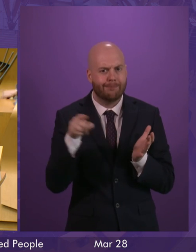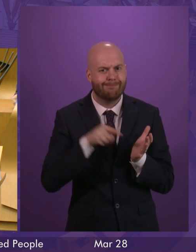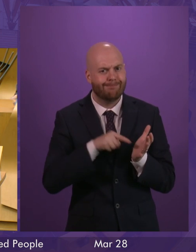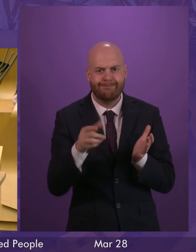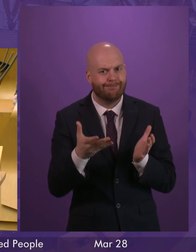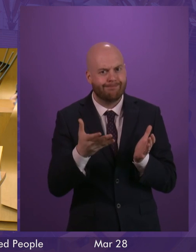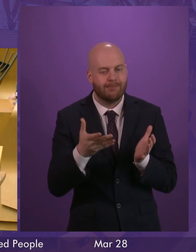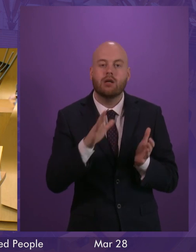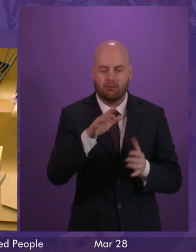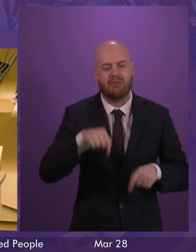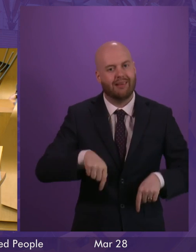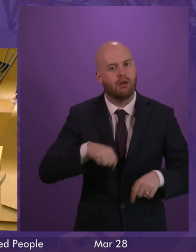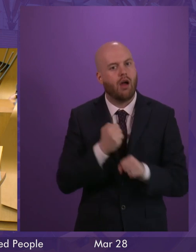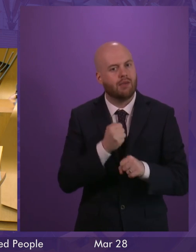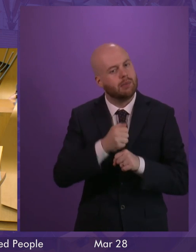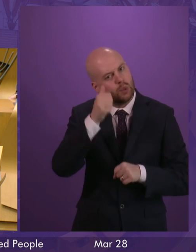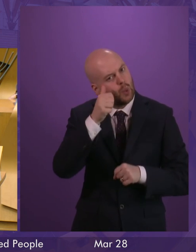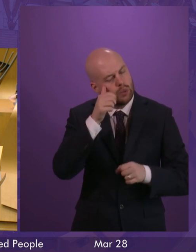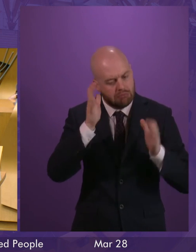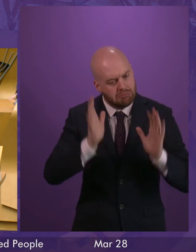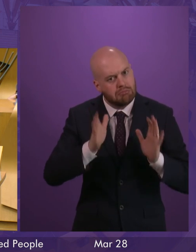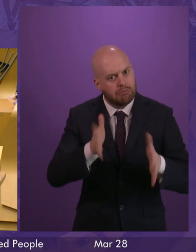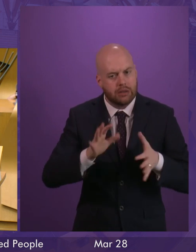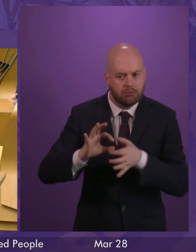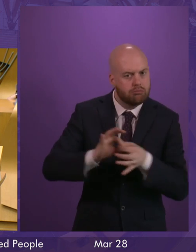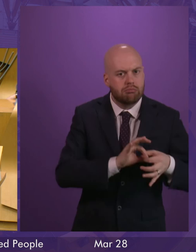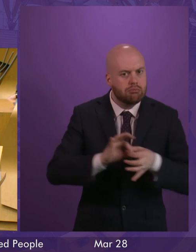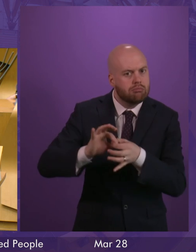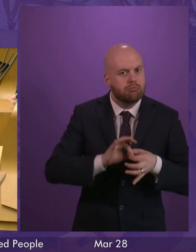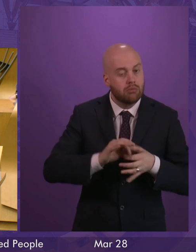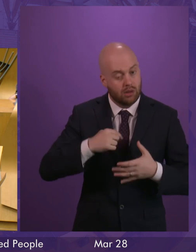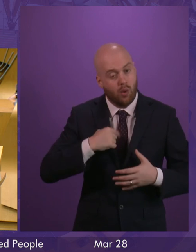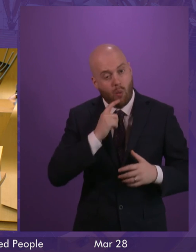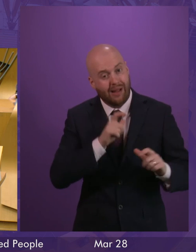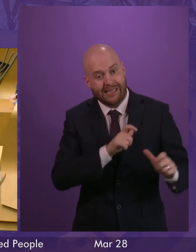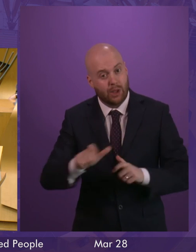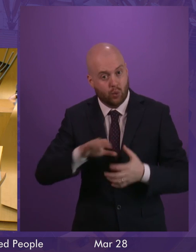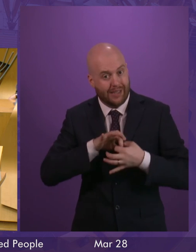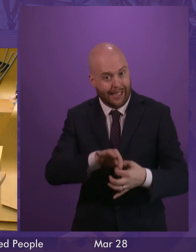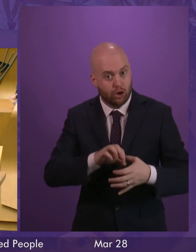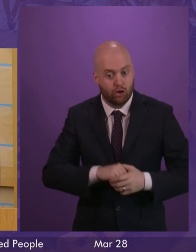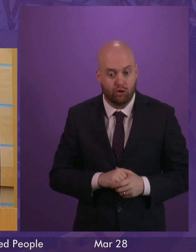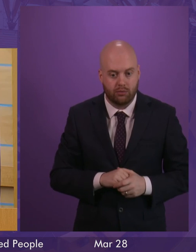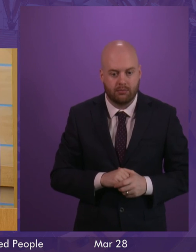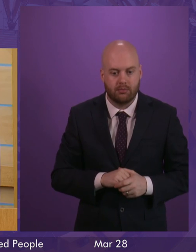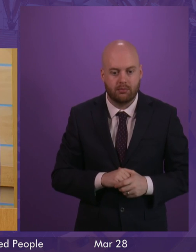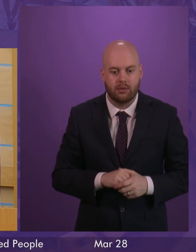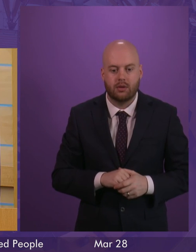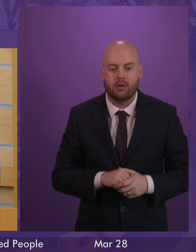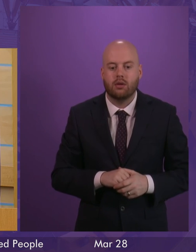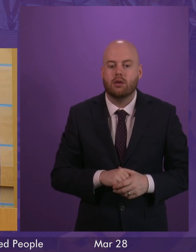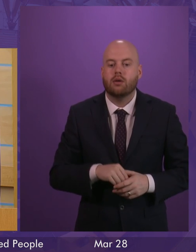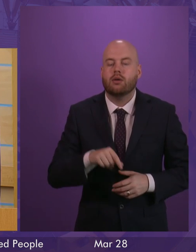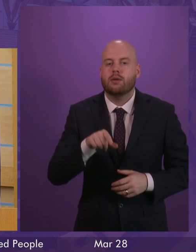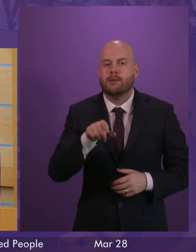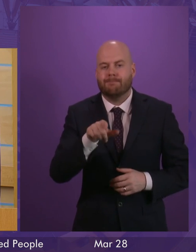think Christina McKelvey laid out that we have been engaging. will continue to engage. Excuse me, Minister, there is a low buzz that is